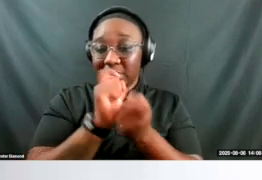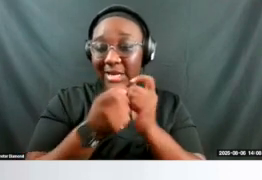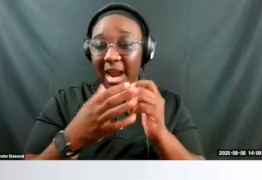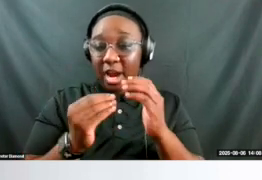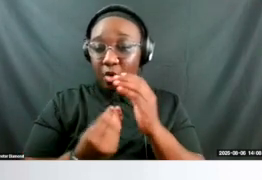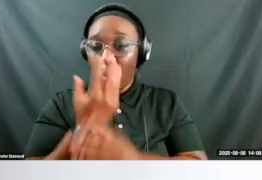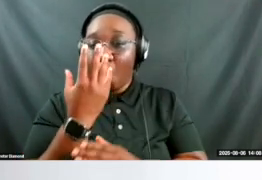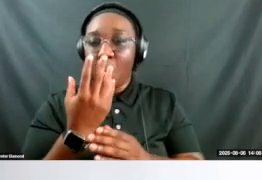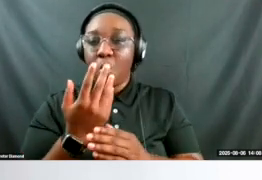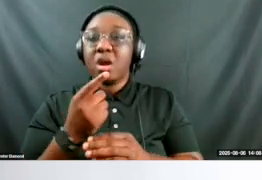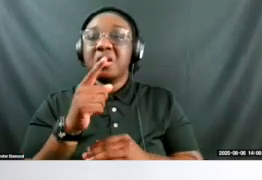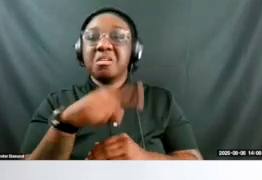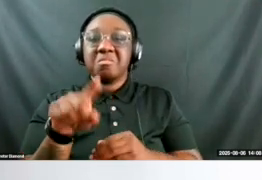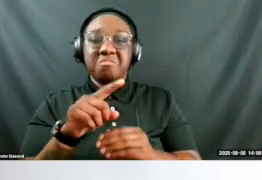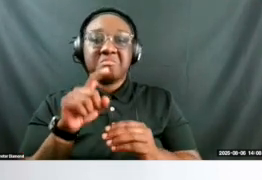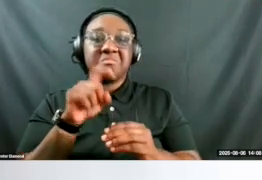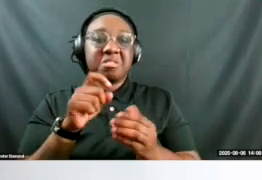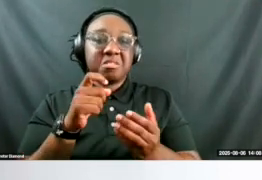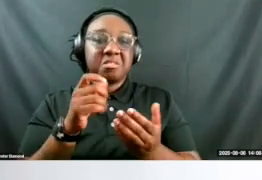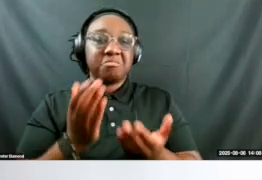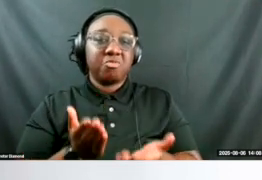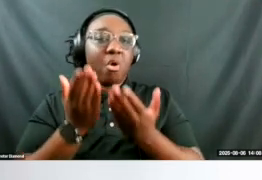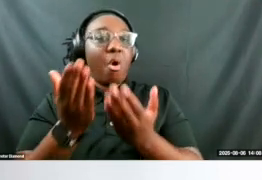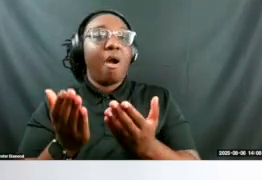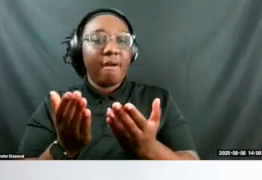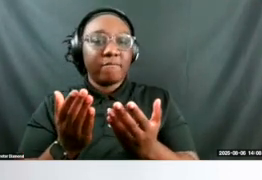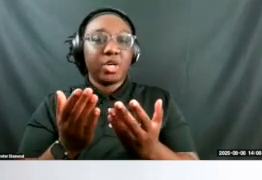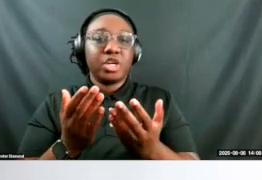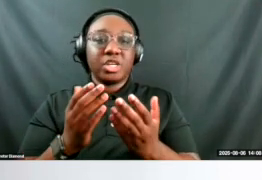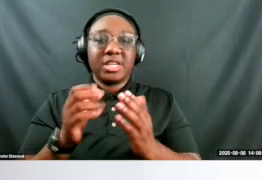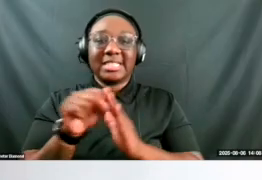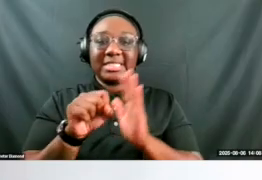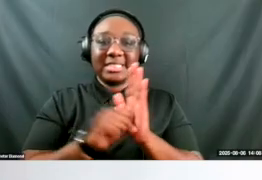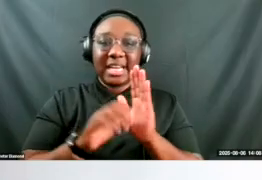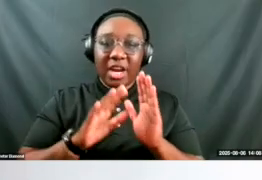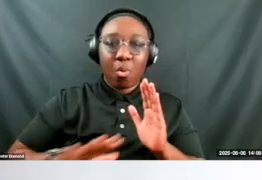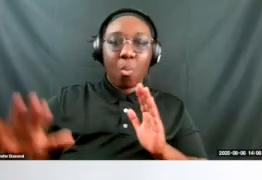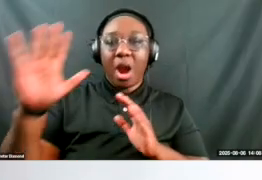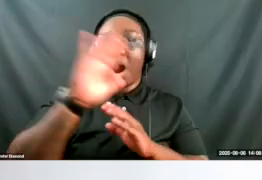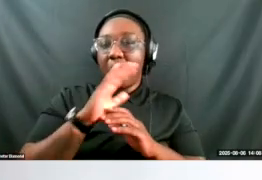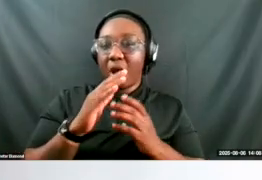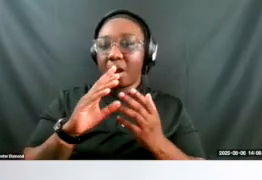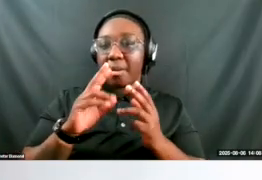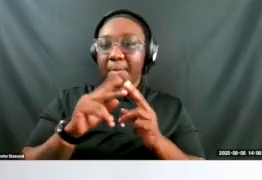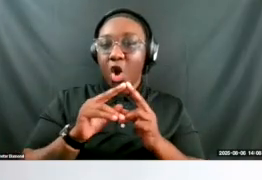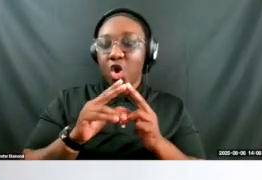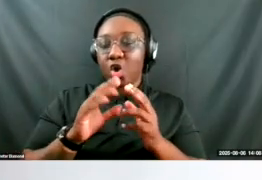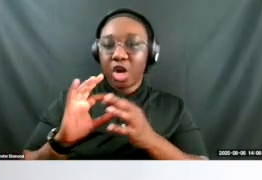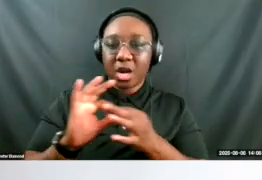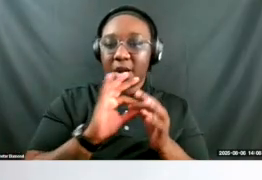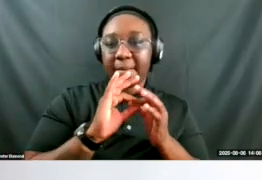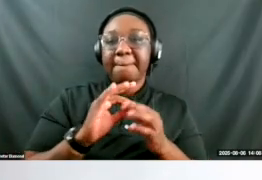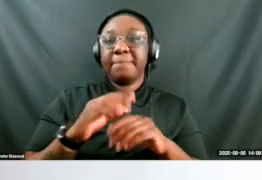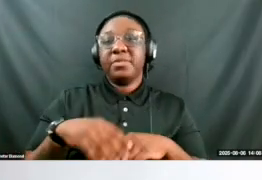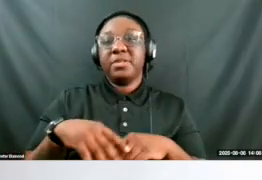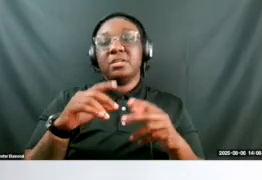an online application support tool, case management, and a technical assistance and capacity